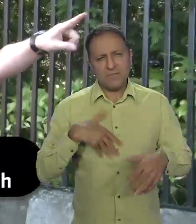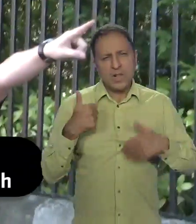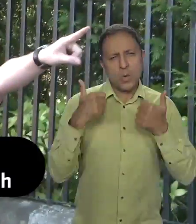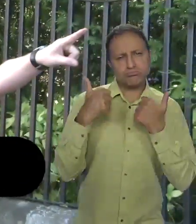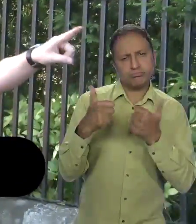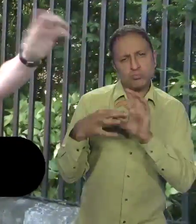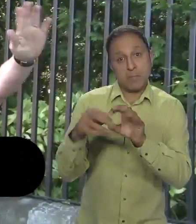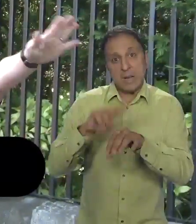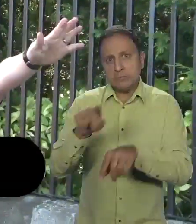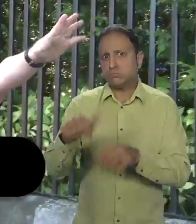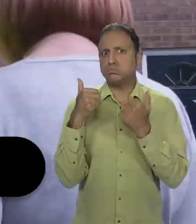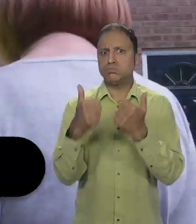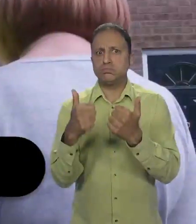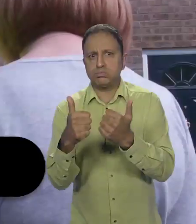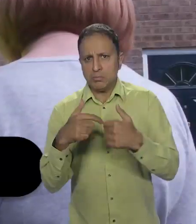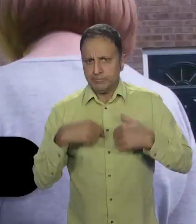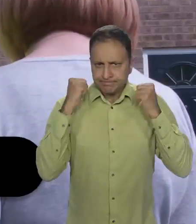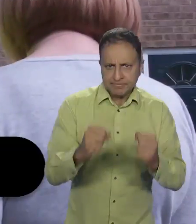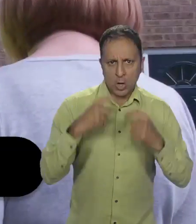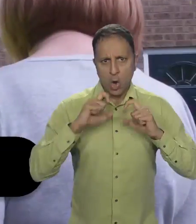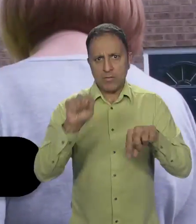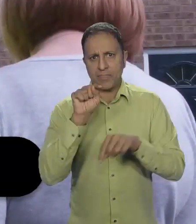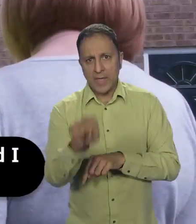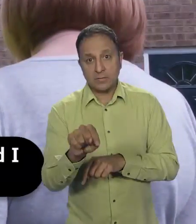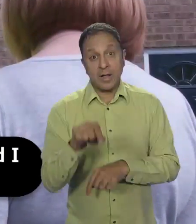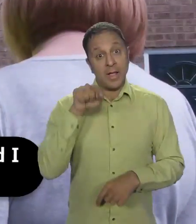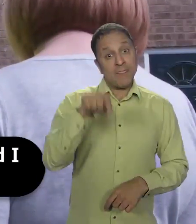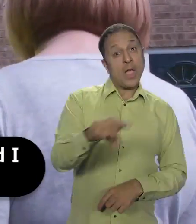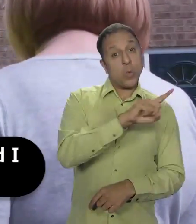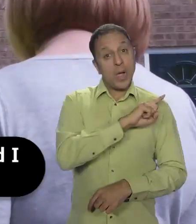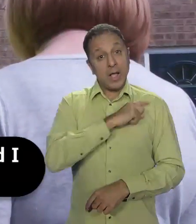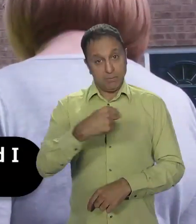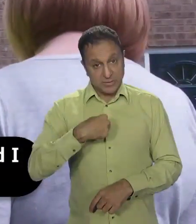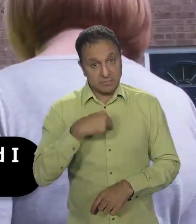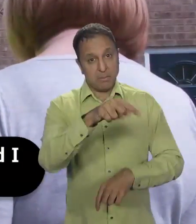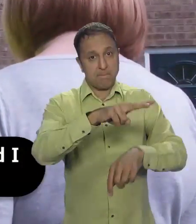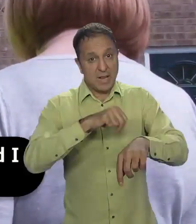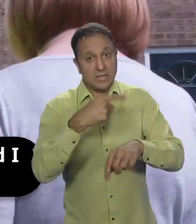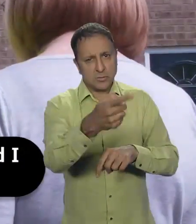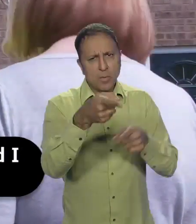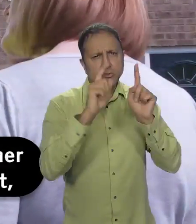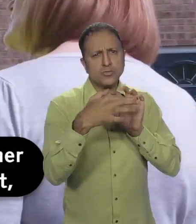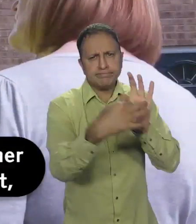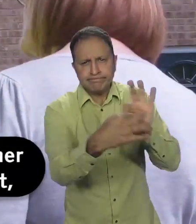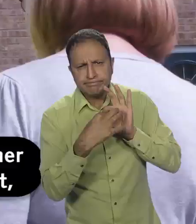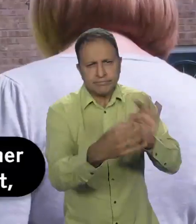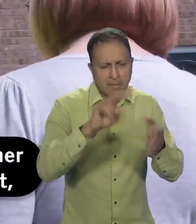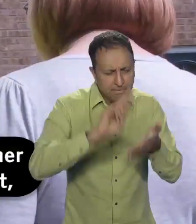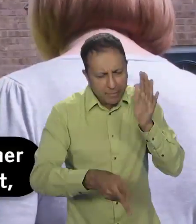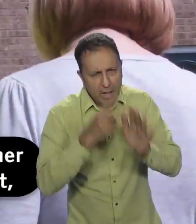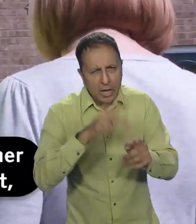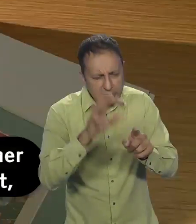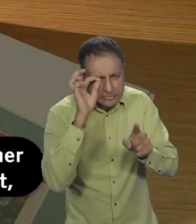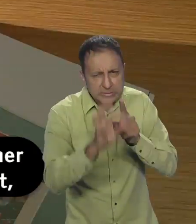high, and I'm determined it stays that way. That's why the Commissioner and I have discussed this plan in great